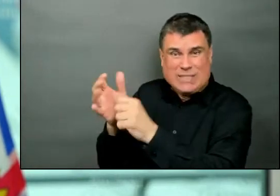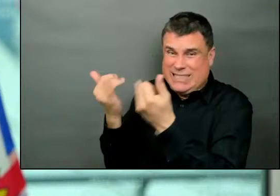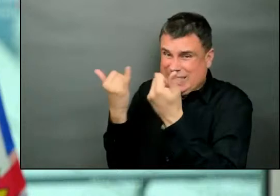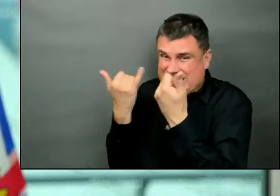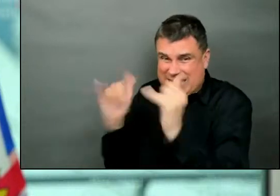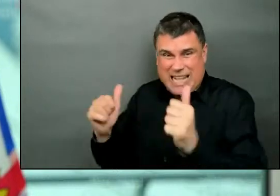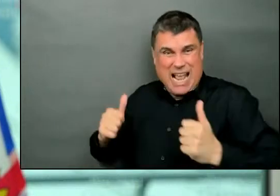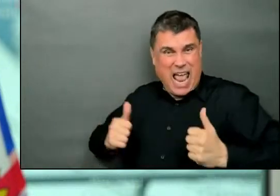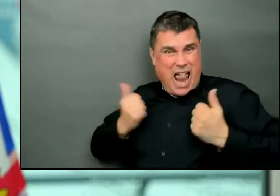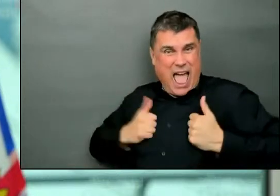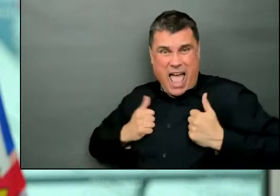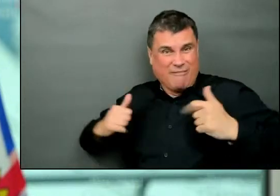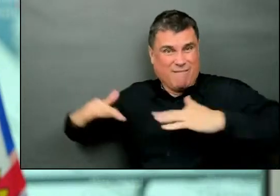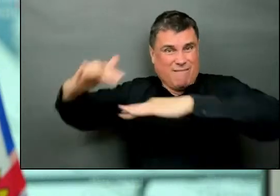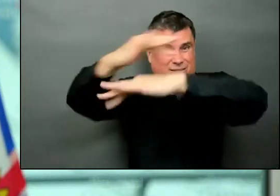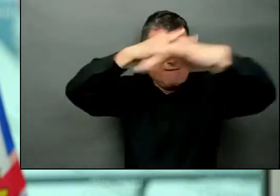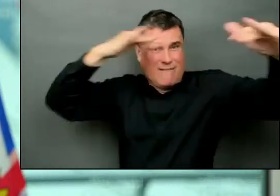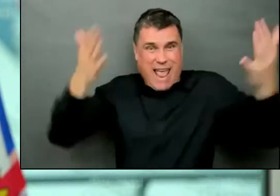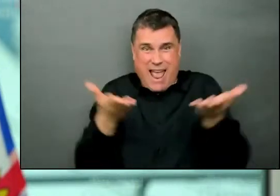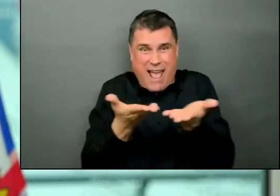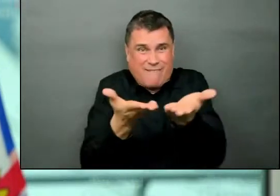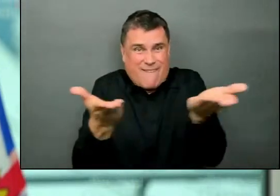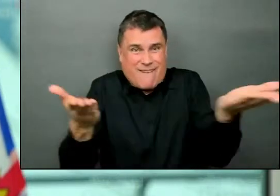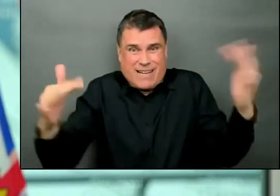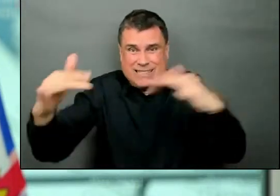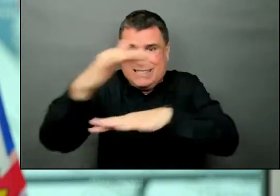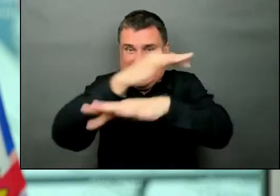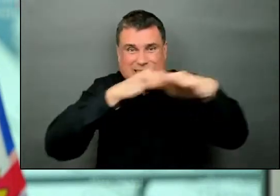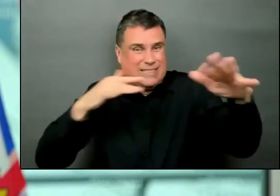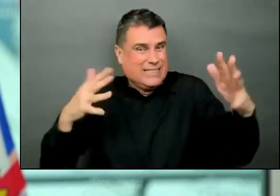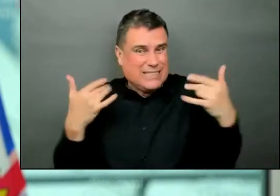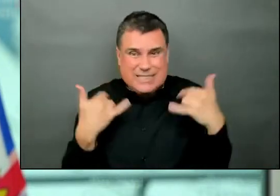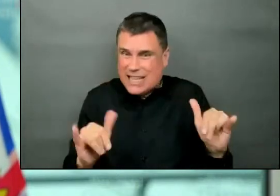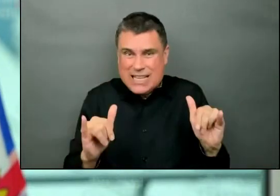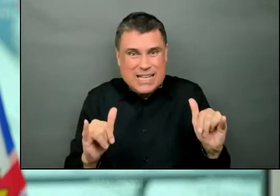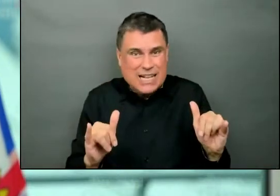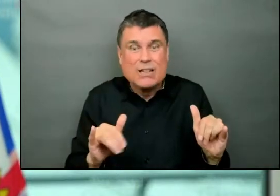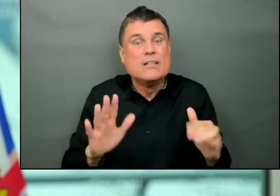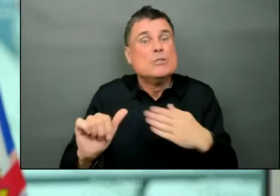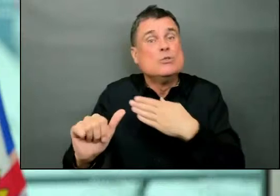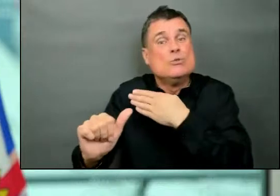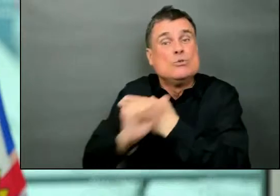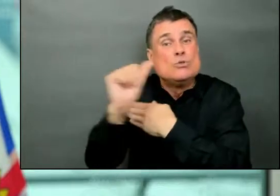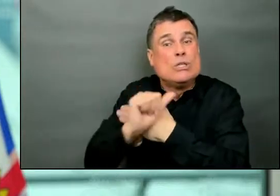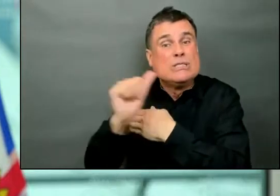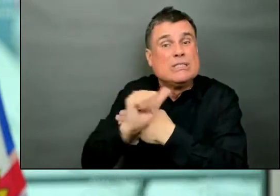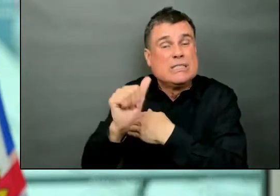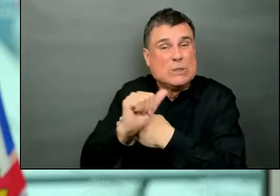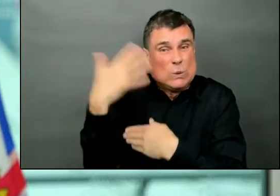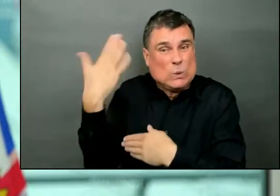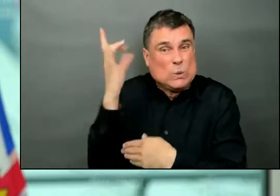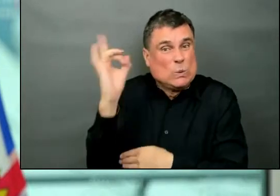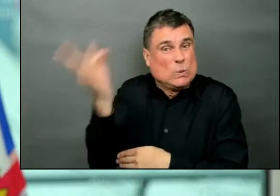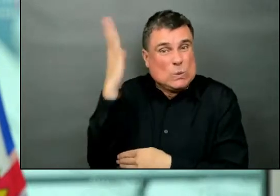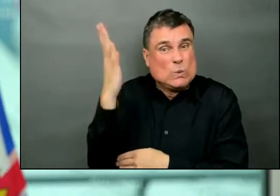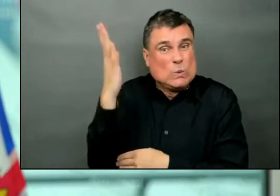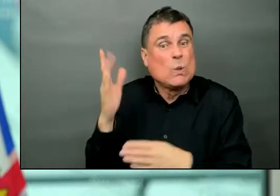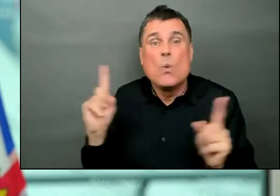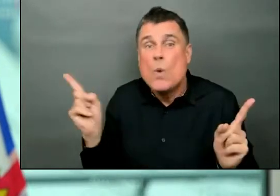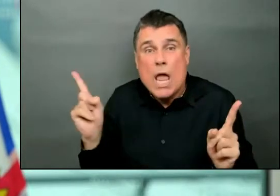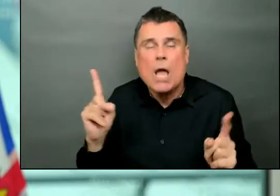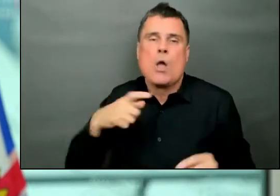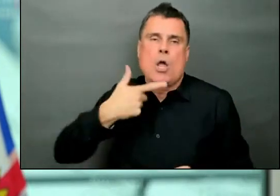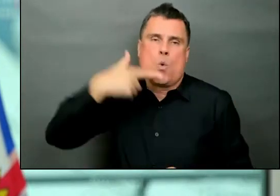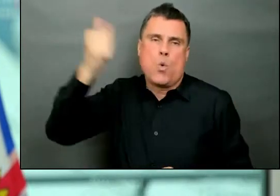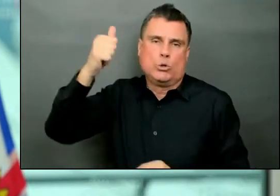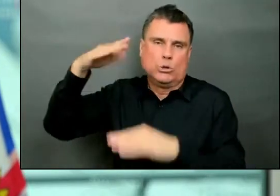while we know that your risk goes up dramatically after age 70, not everybody is not immune to